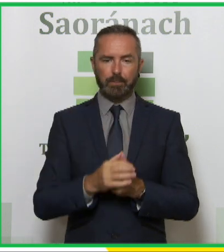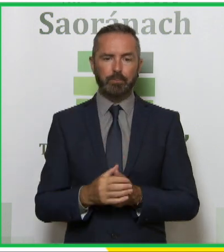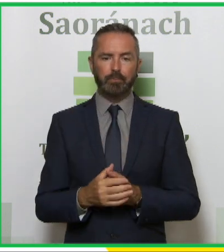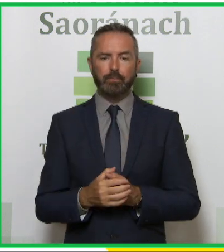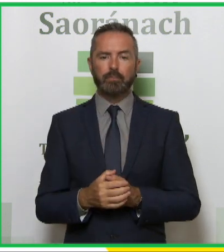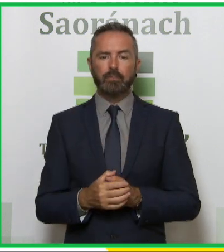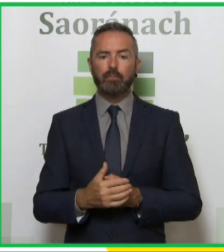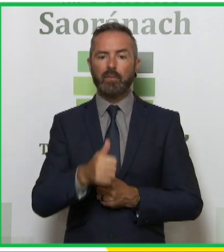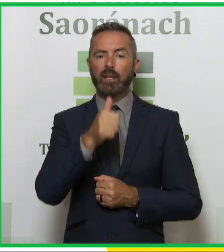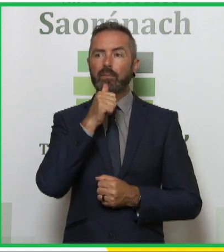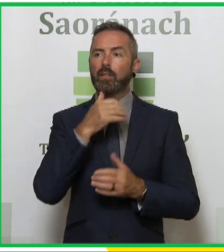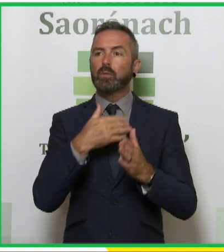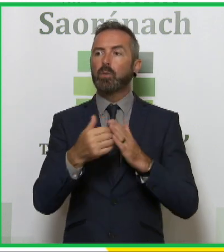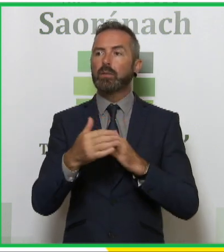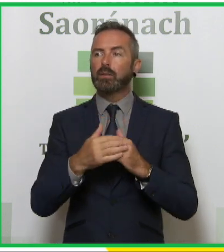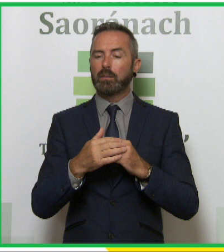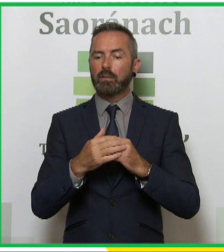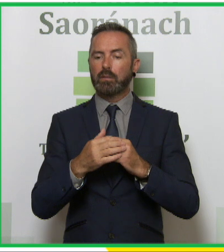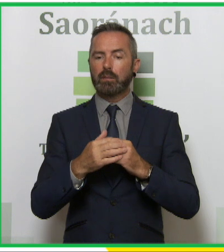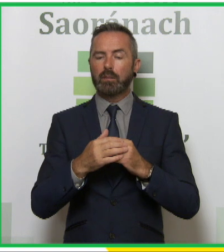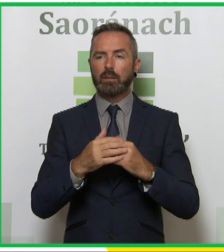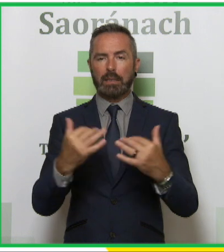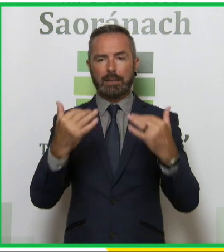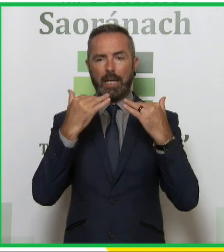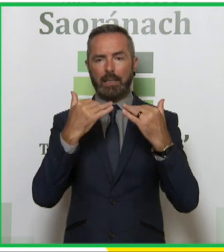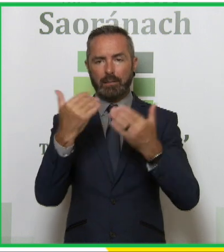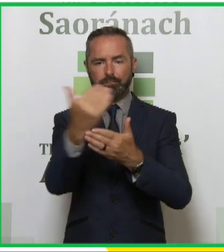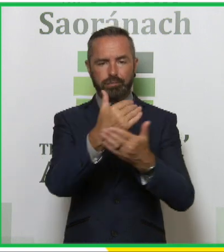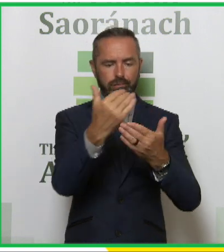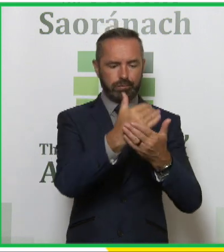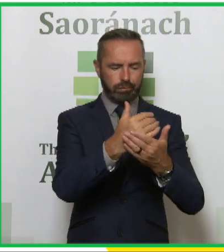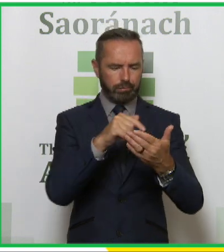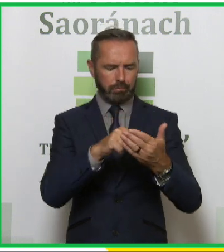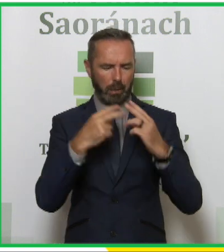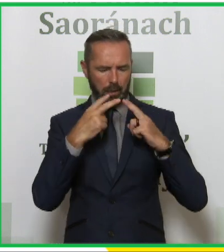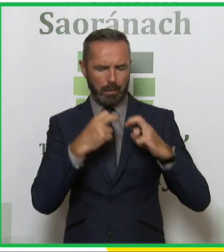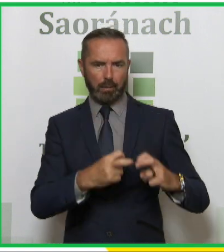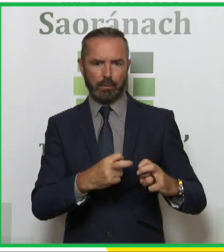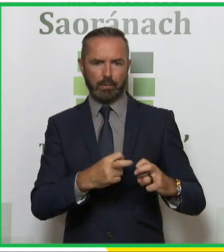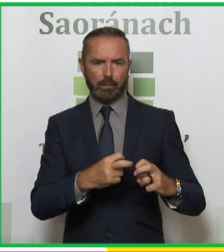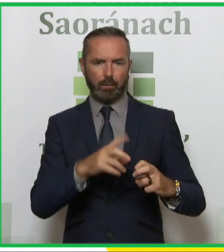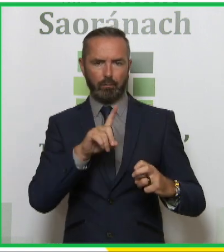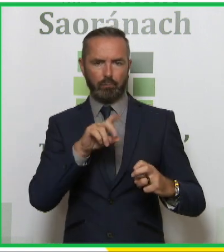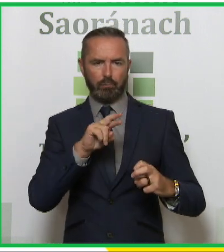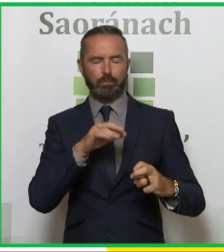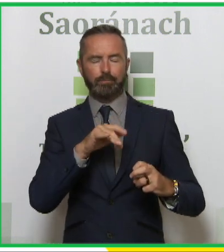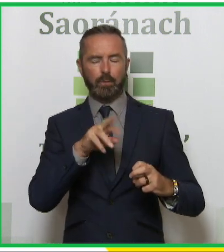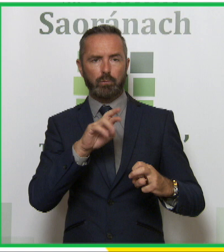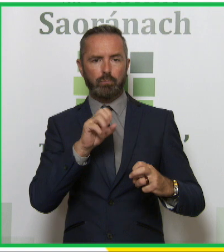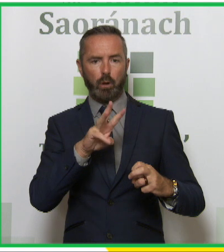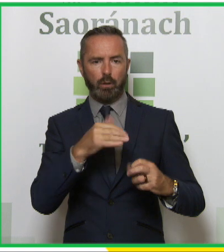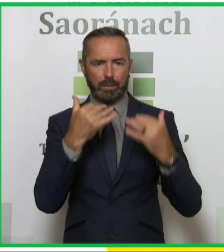The first is the analysis of raw data. As you heard from my colleagues in the HRB